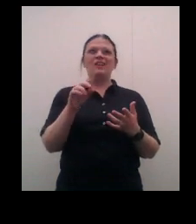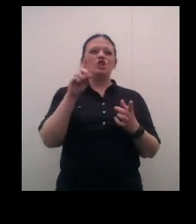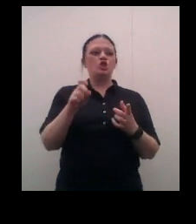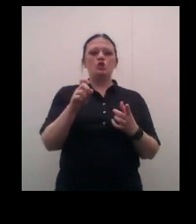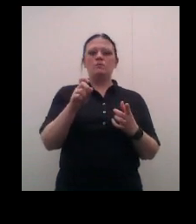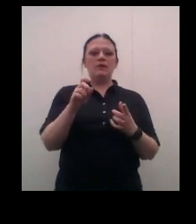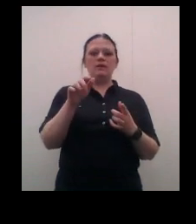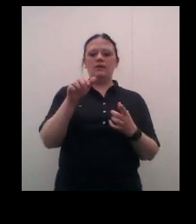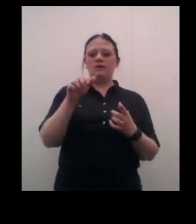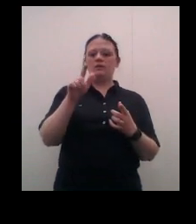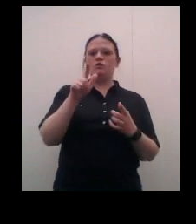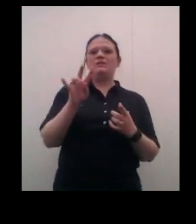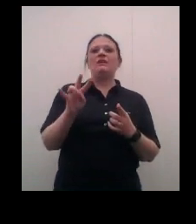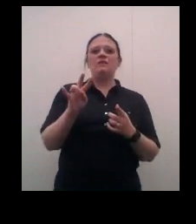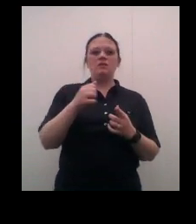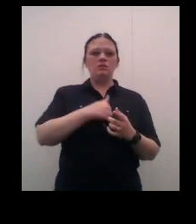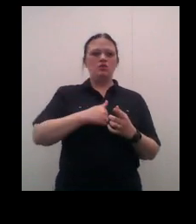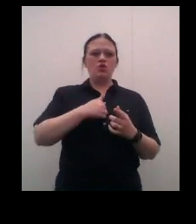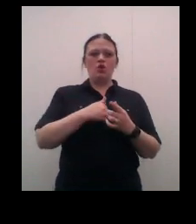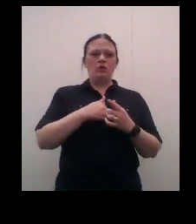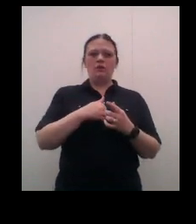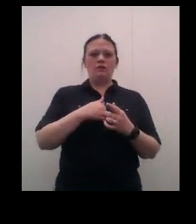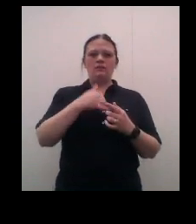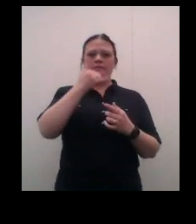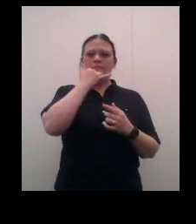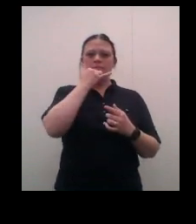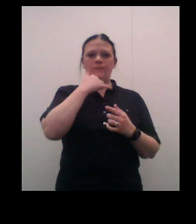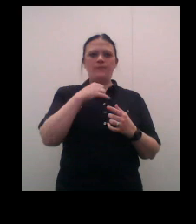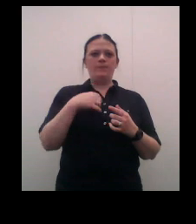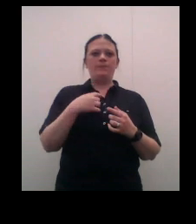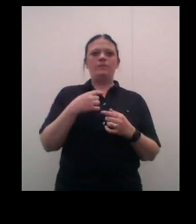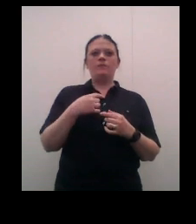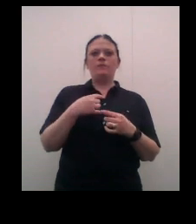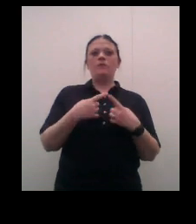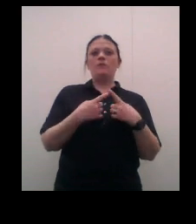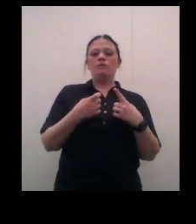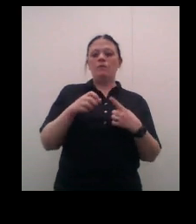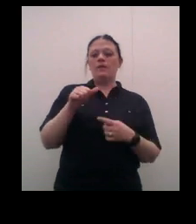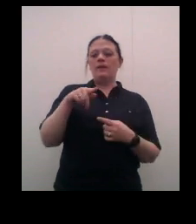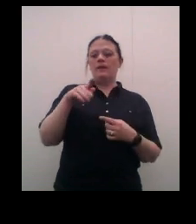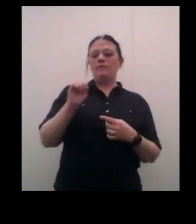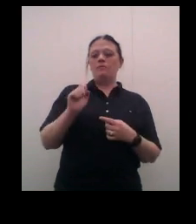27th. Sorry that there's a little typo there. It should be hospitalization data, age of patients on April